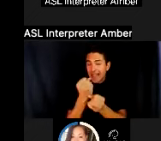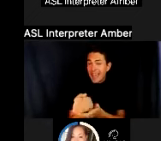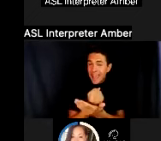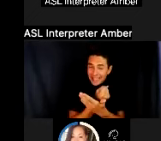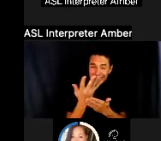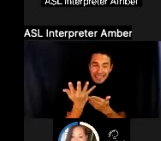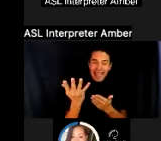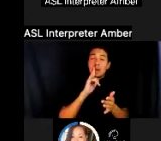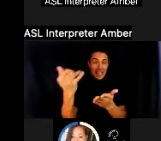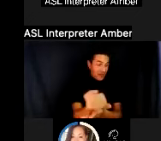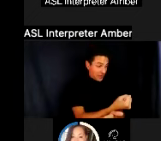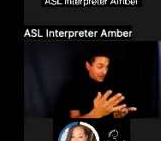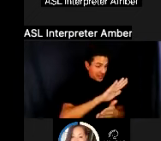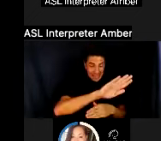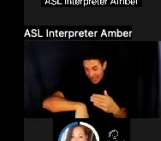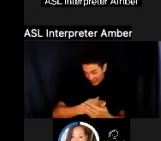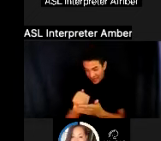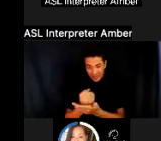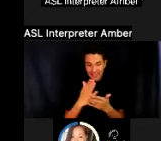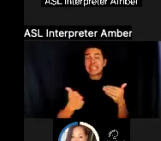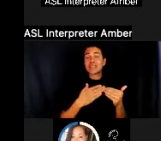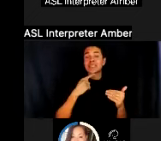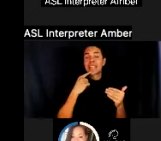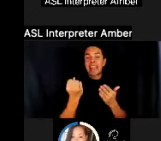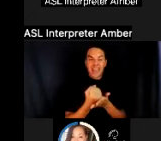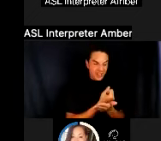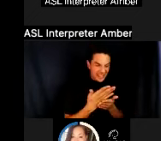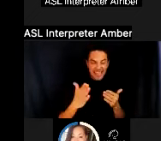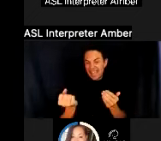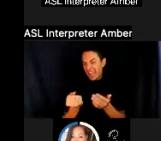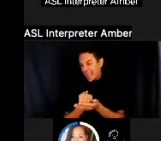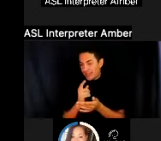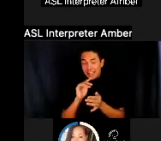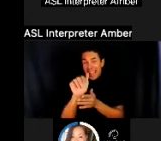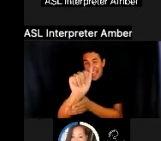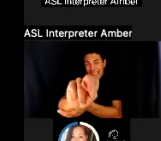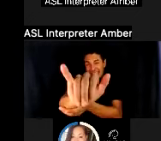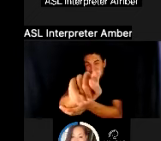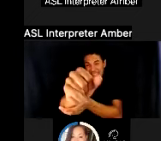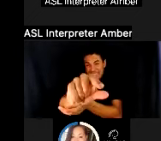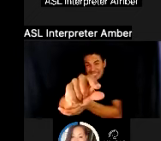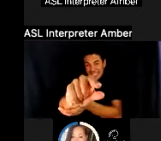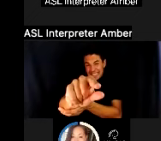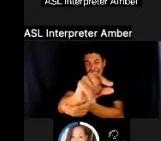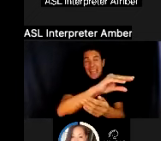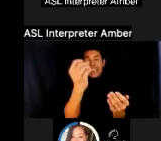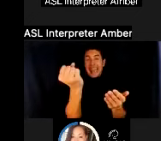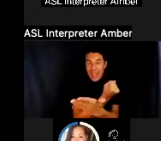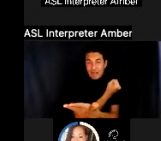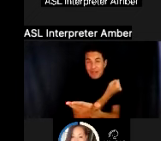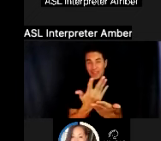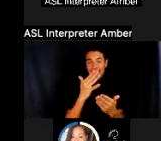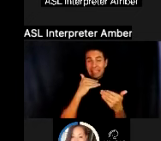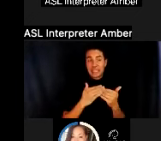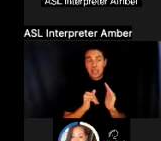every, I guess it's easier to say anything and everything that could identify the victim as a victim of sexual assault should